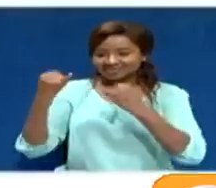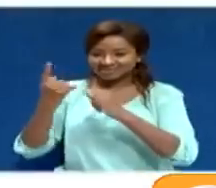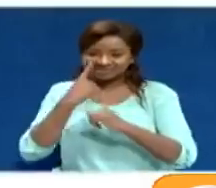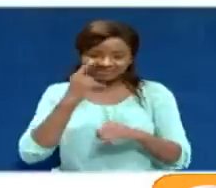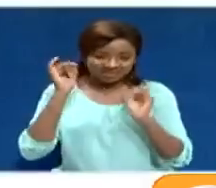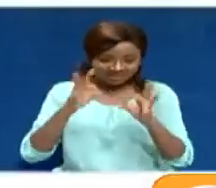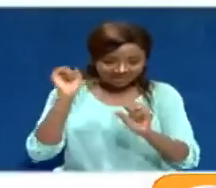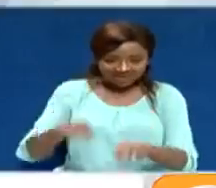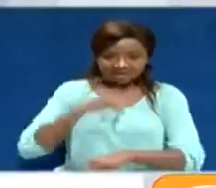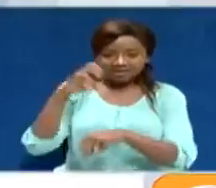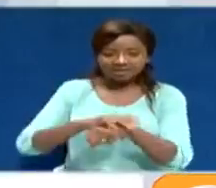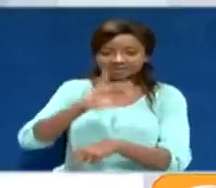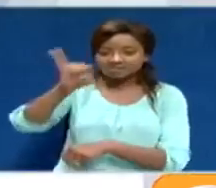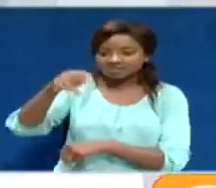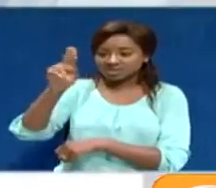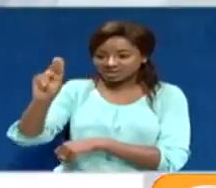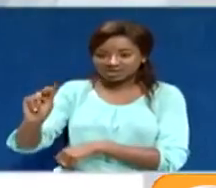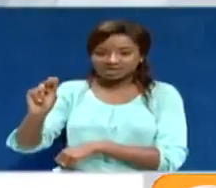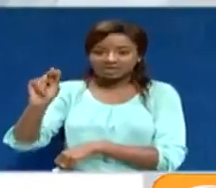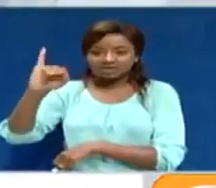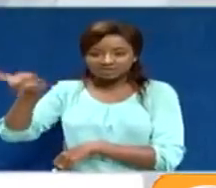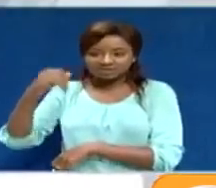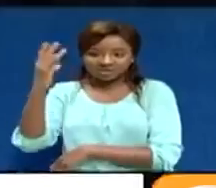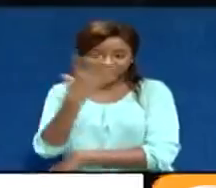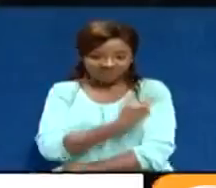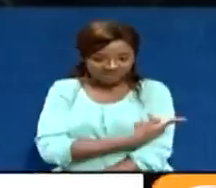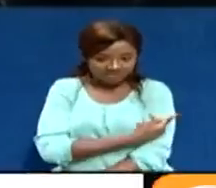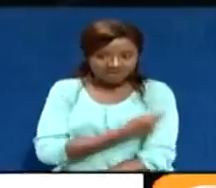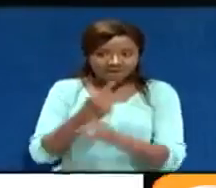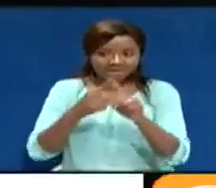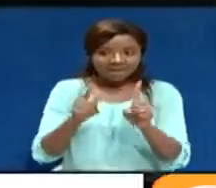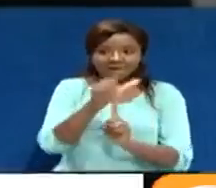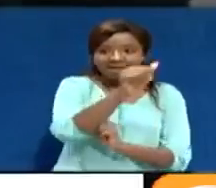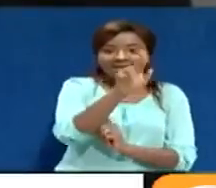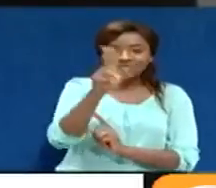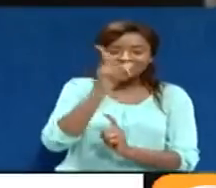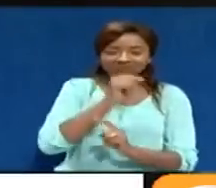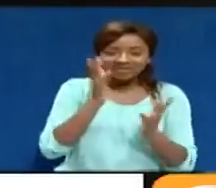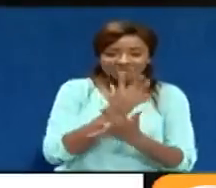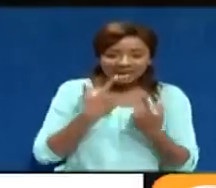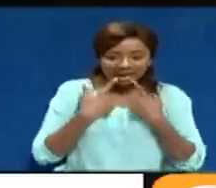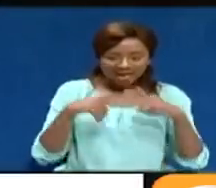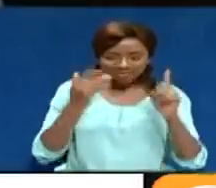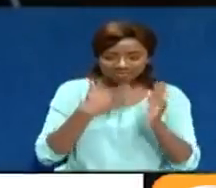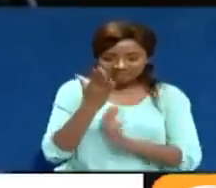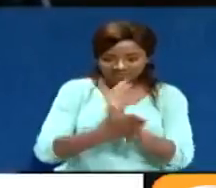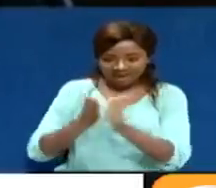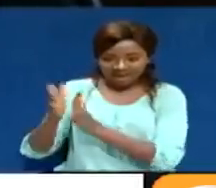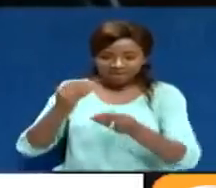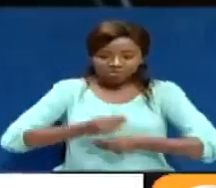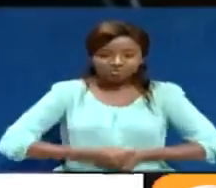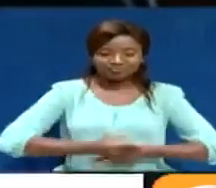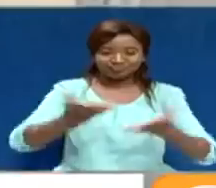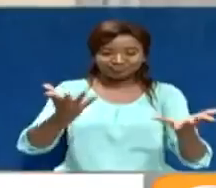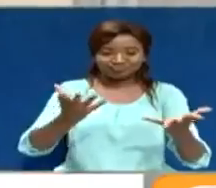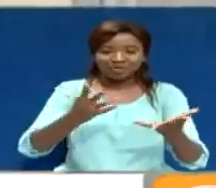US-manufactured Johnson & Johnson vaccine. Under the plan, the African Union had announced plans to import some 400 million doses of the